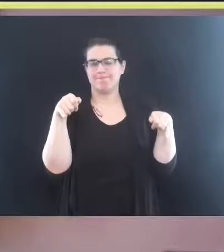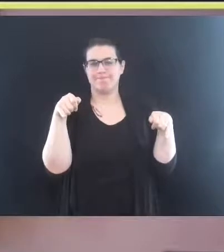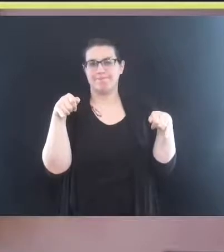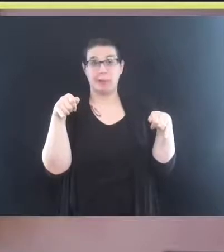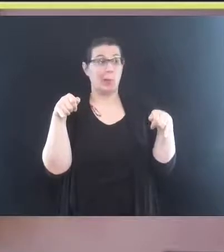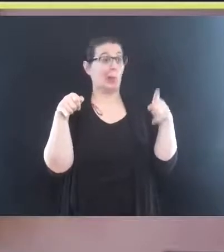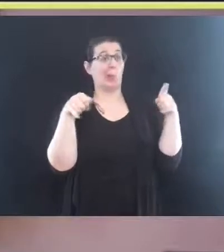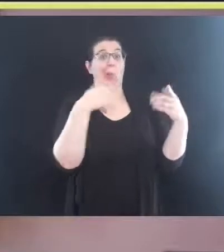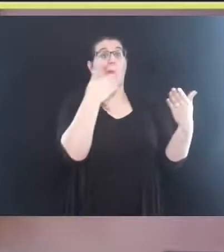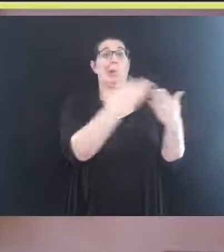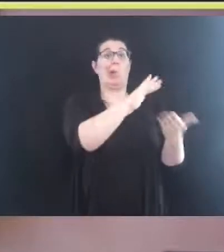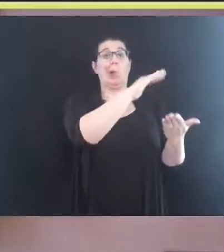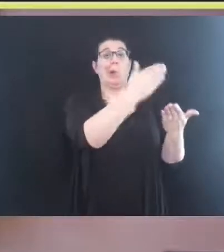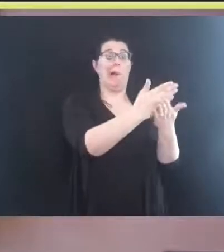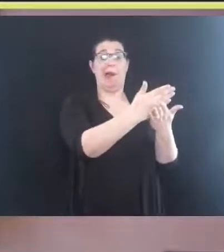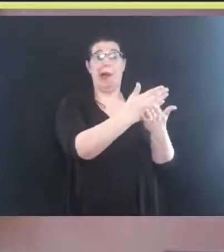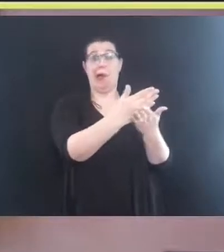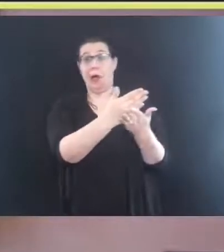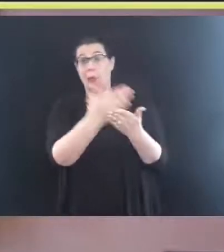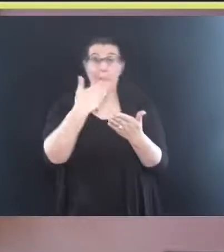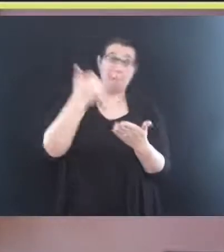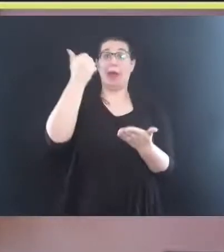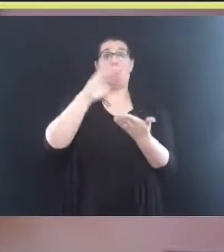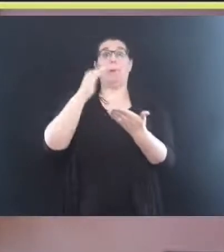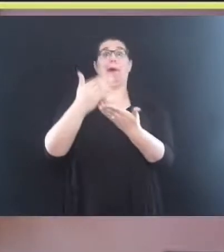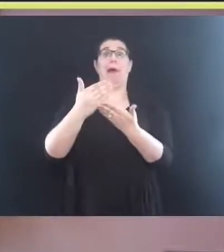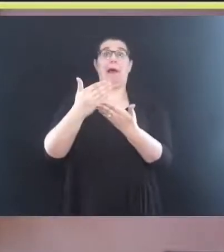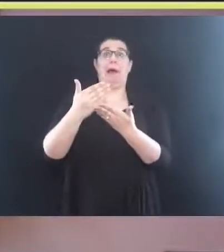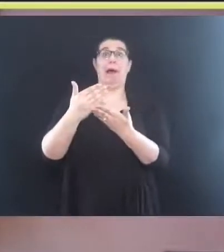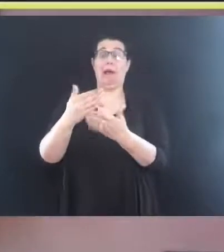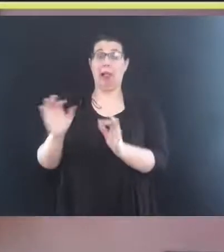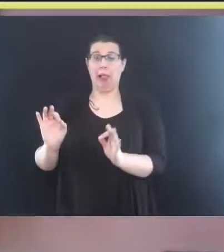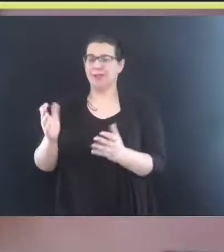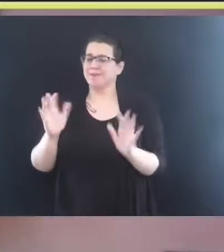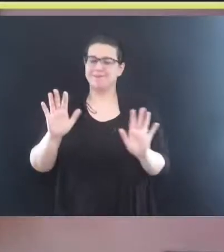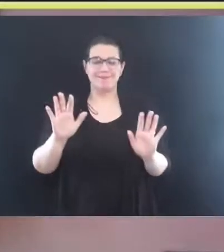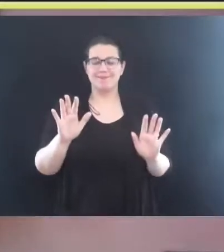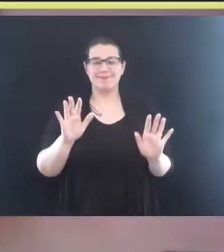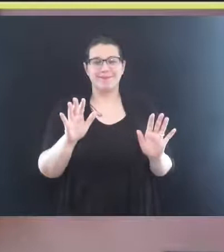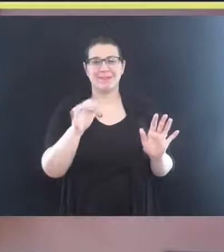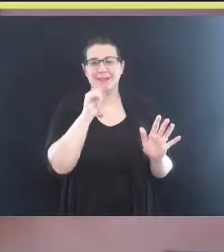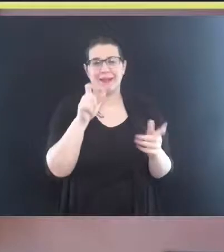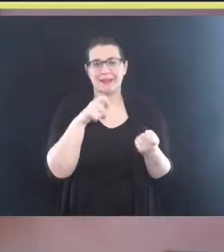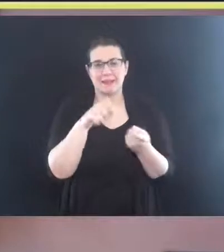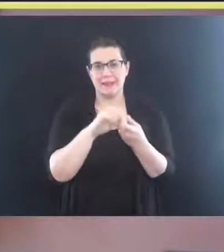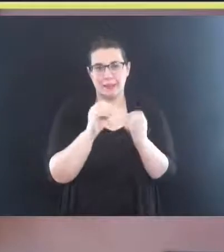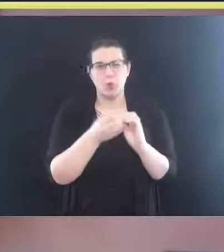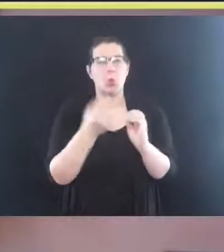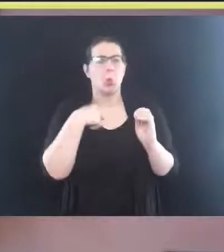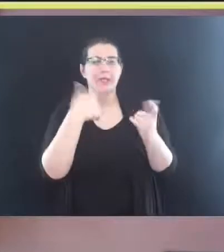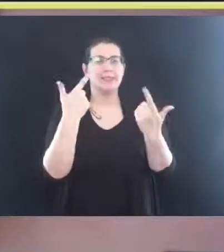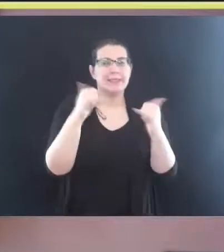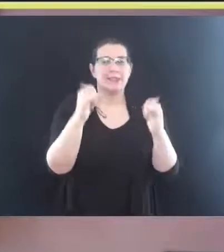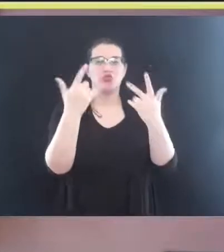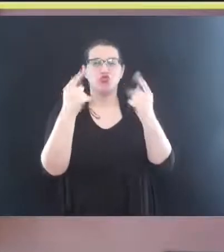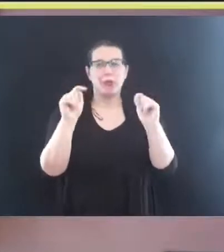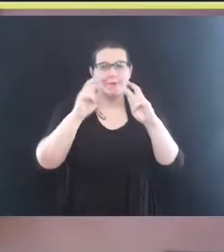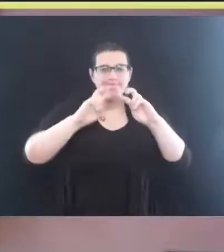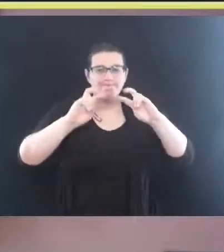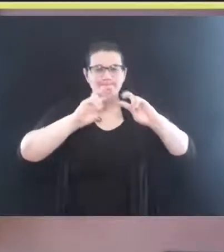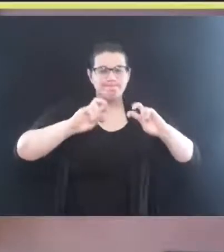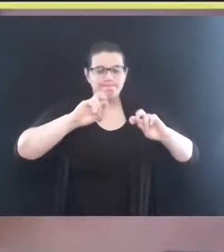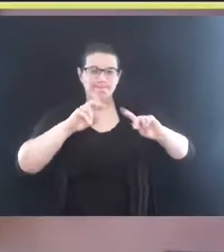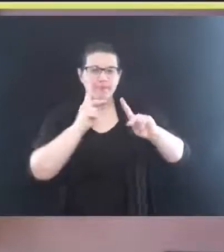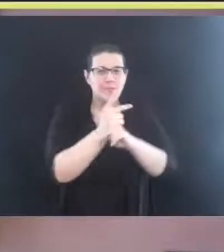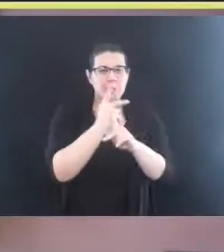better, and it's really a matter of looking and trying to develop that. And what we've seen for